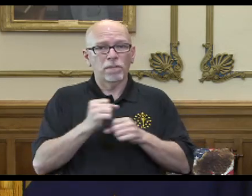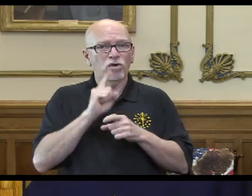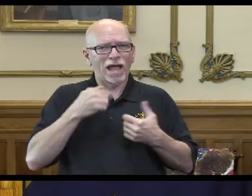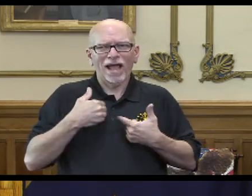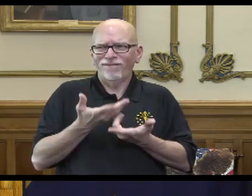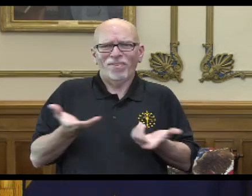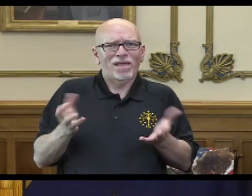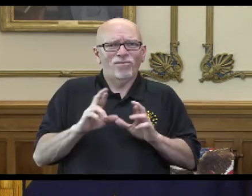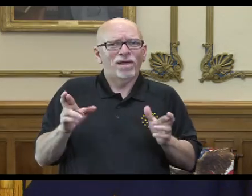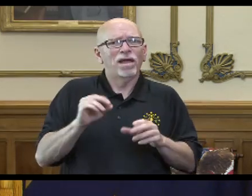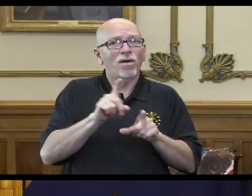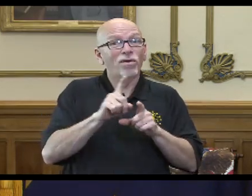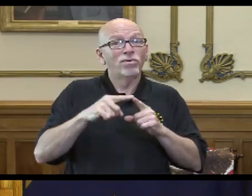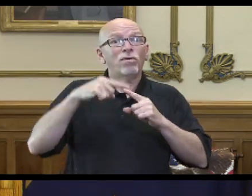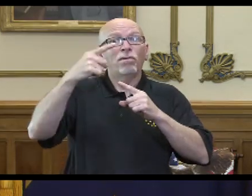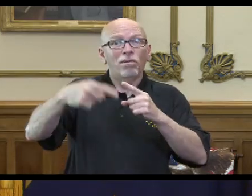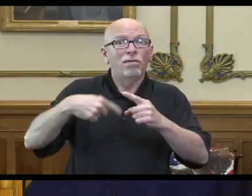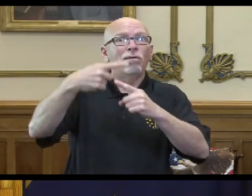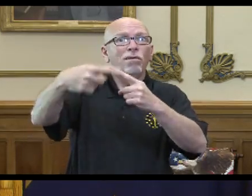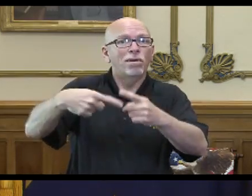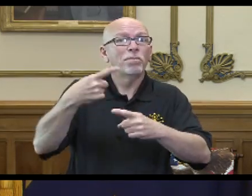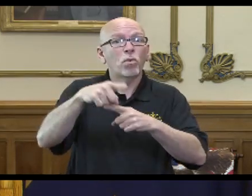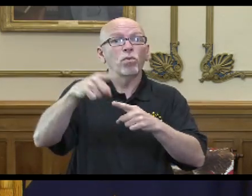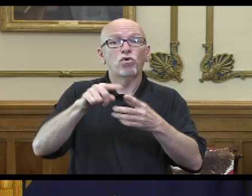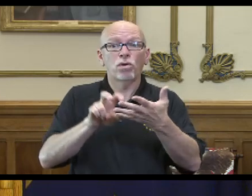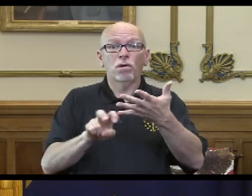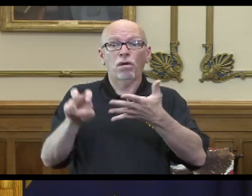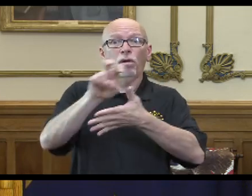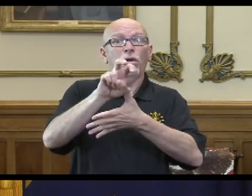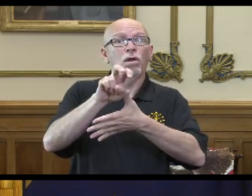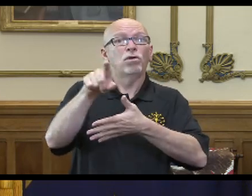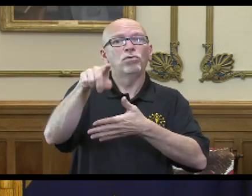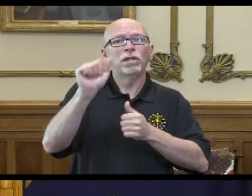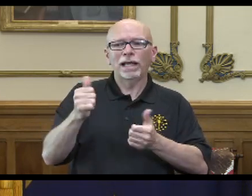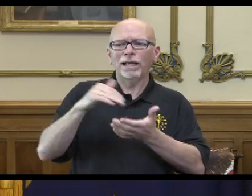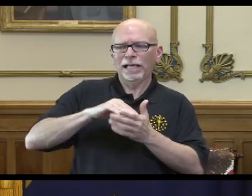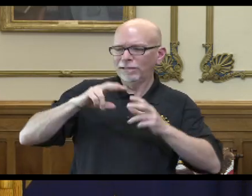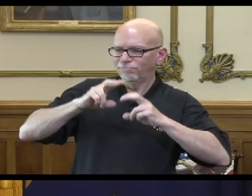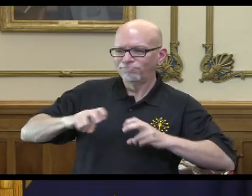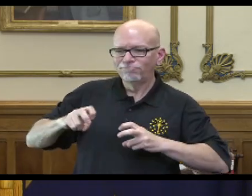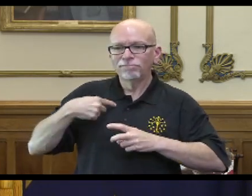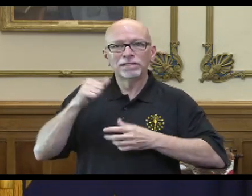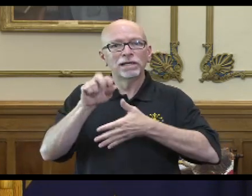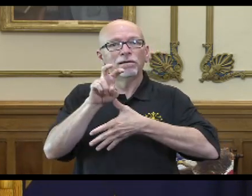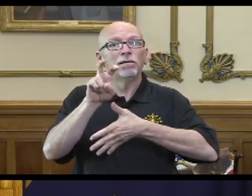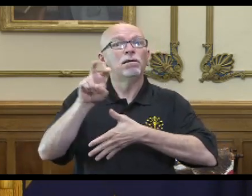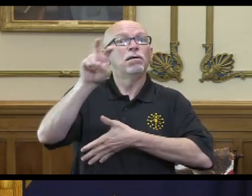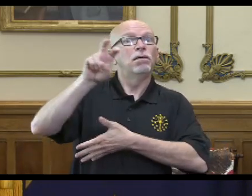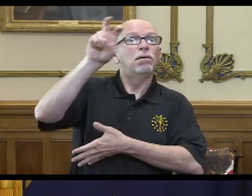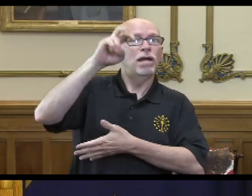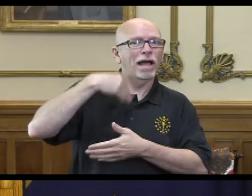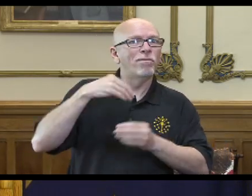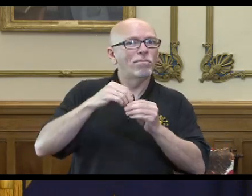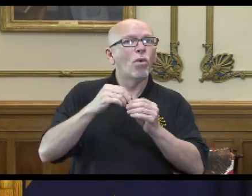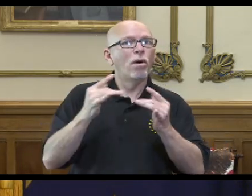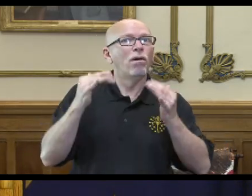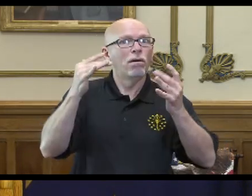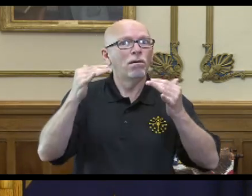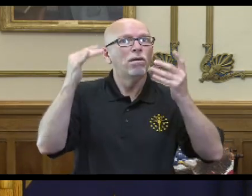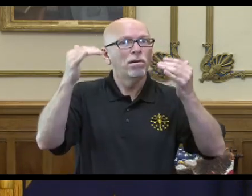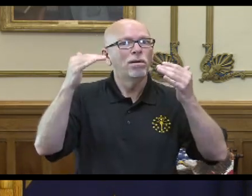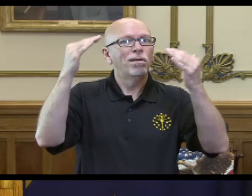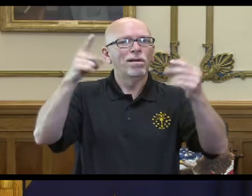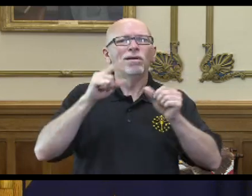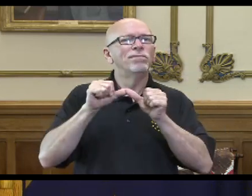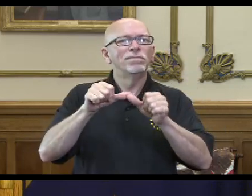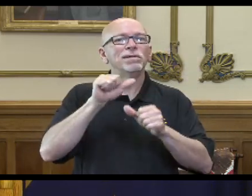it's also cyclical. So once you get to that top, you can go back and continue to go up again. That's what the whole upward mobility, it's